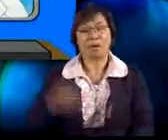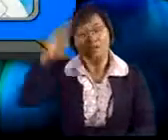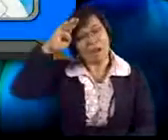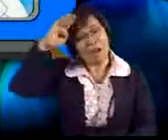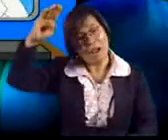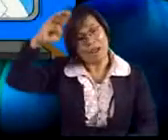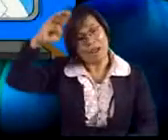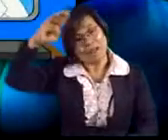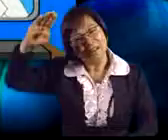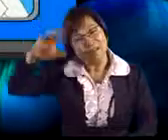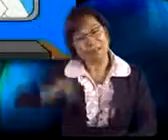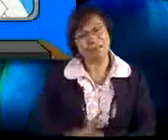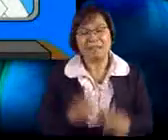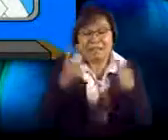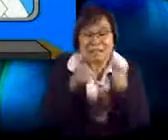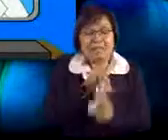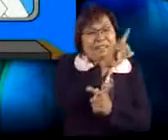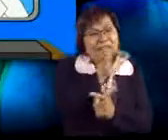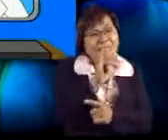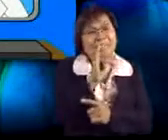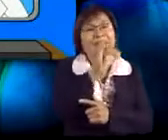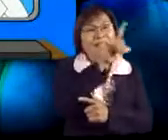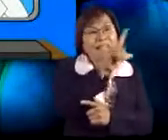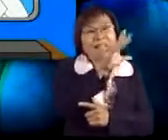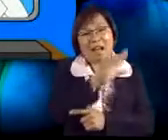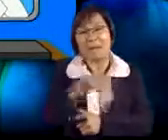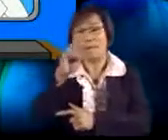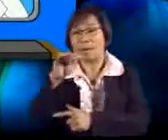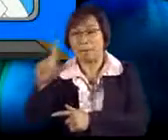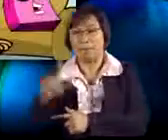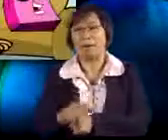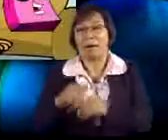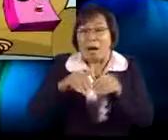Hello, Witty Litter and Milly Litter. How are you?